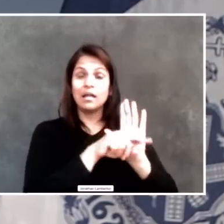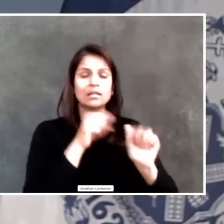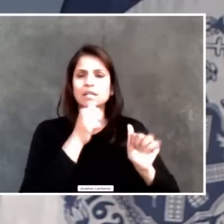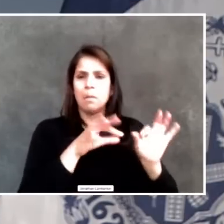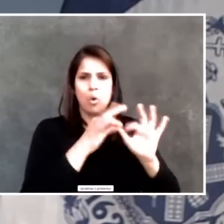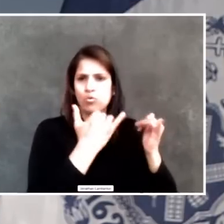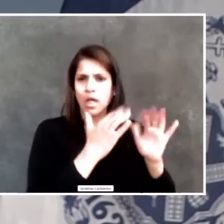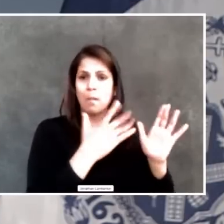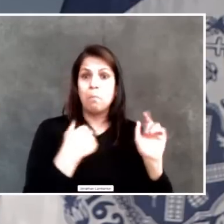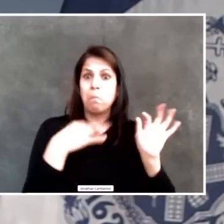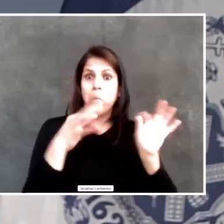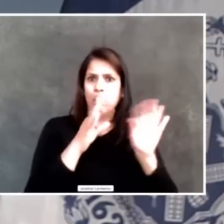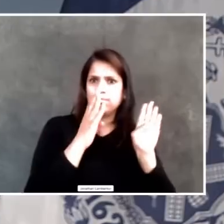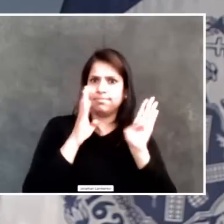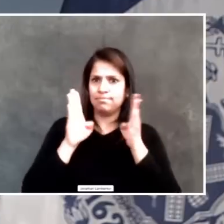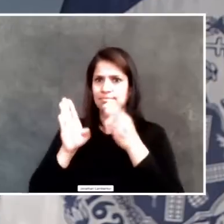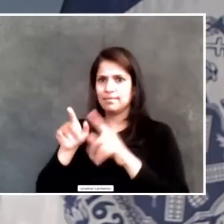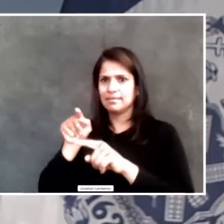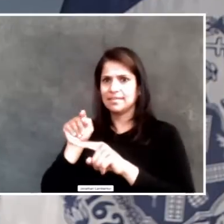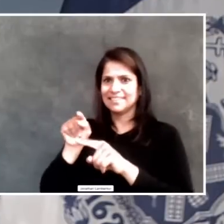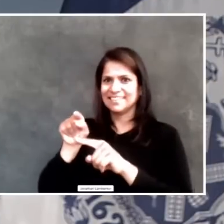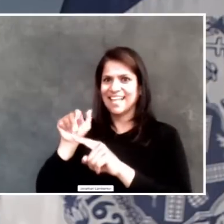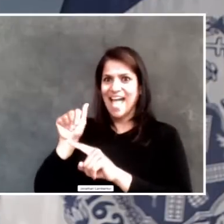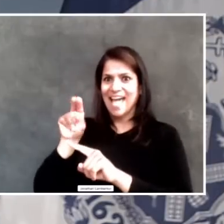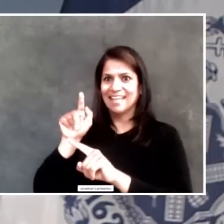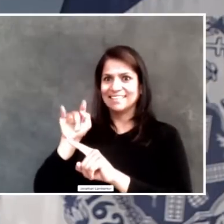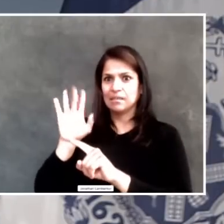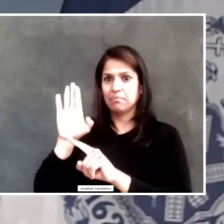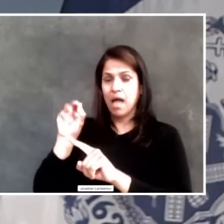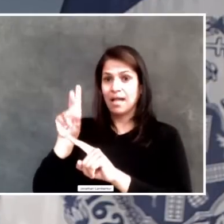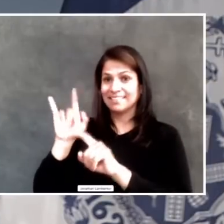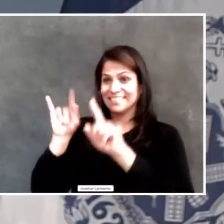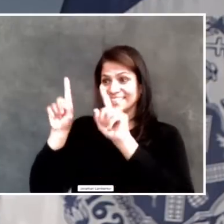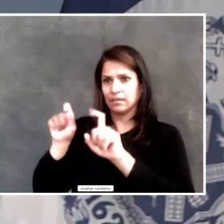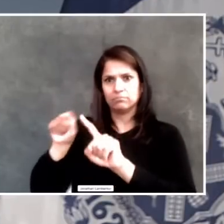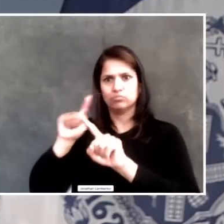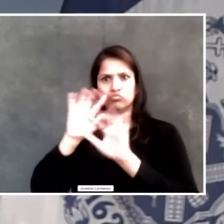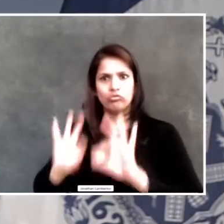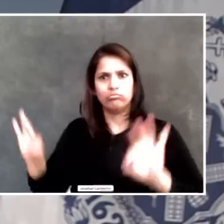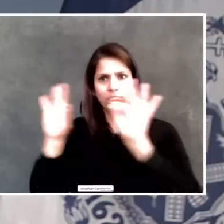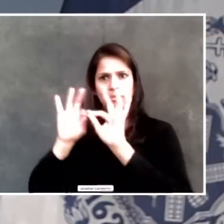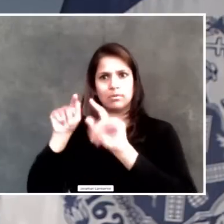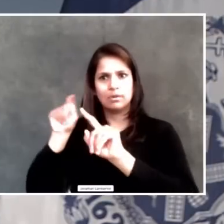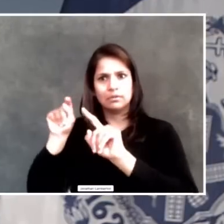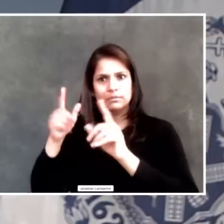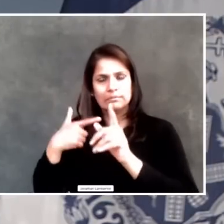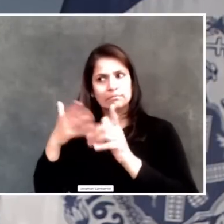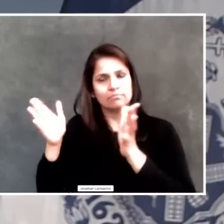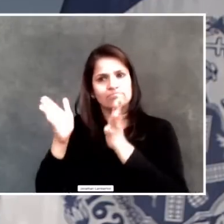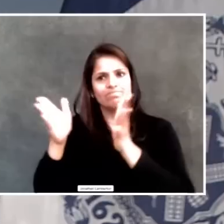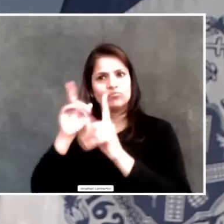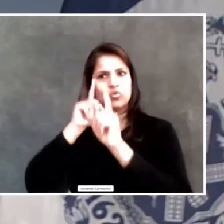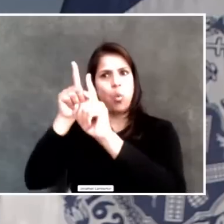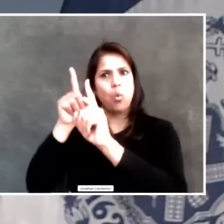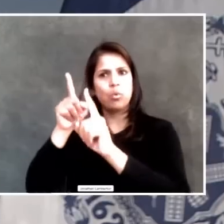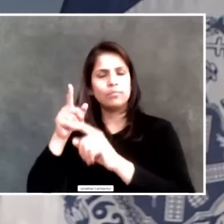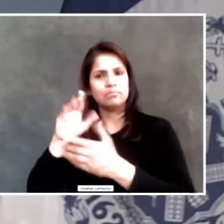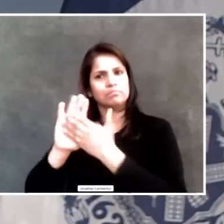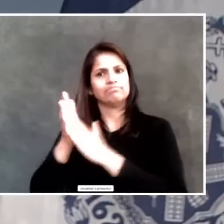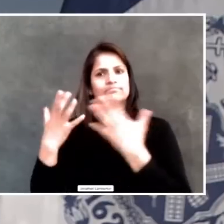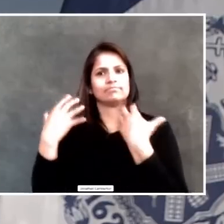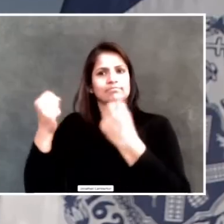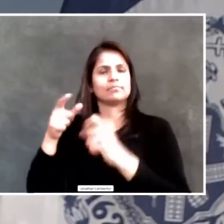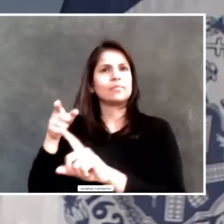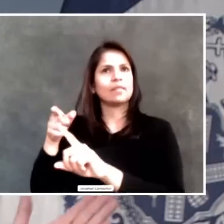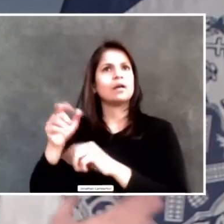of a larger strategy, but it isn't unto itself enough to save the life. And that's where I think some of the confusion comes in. So